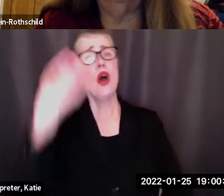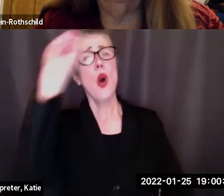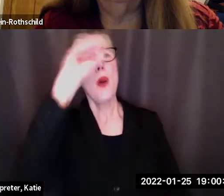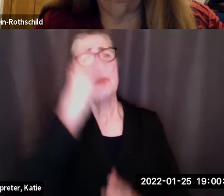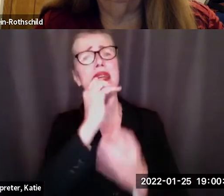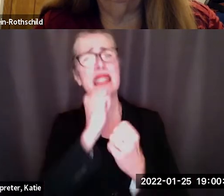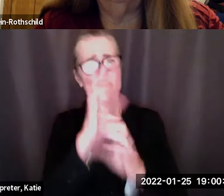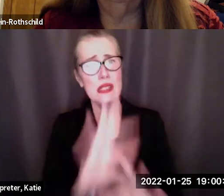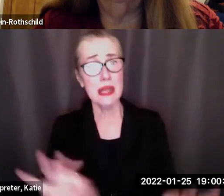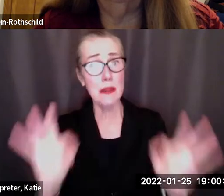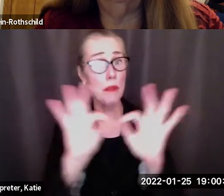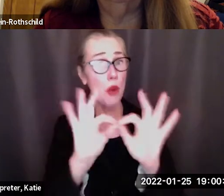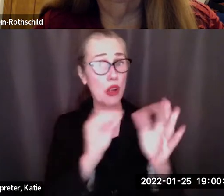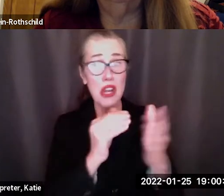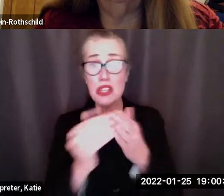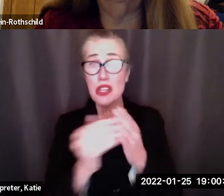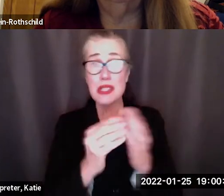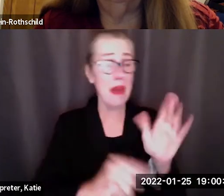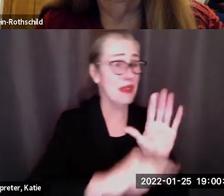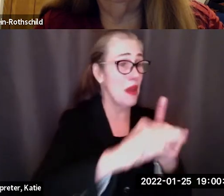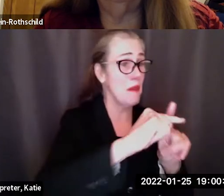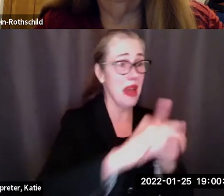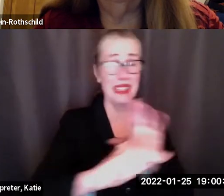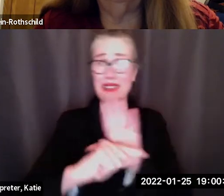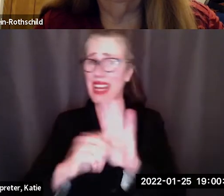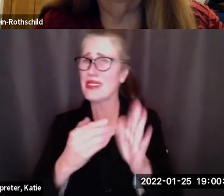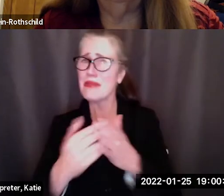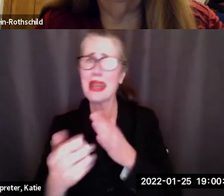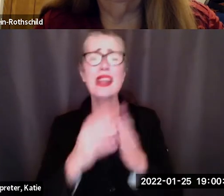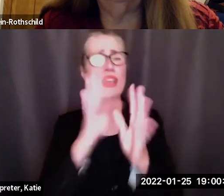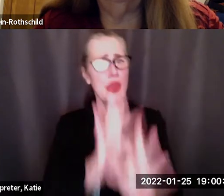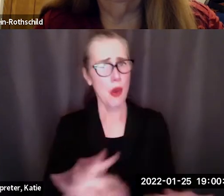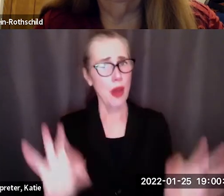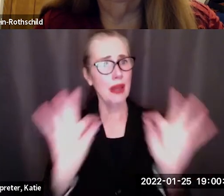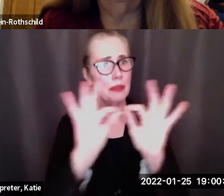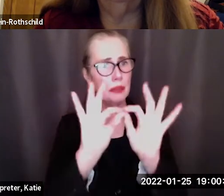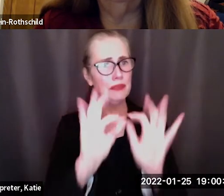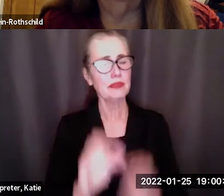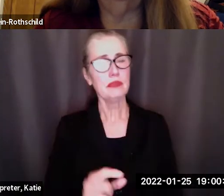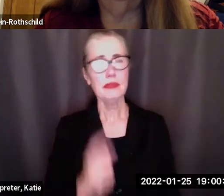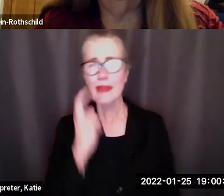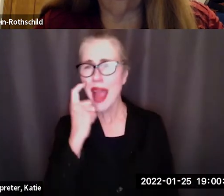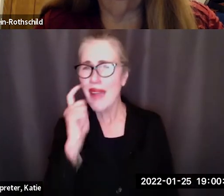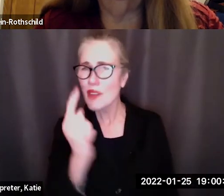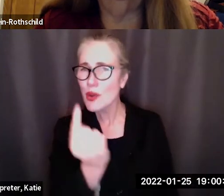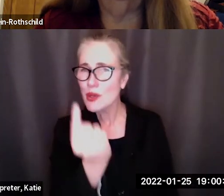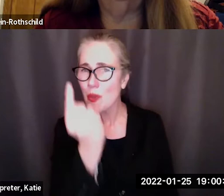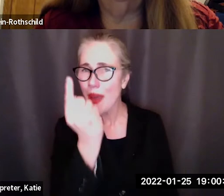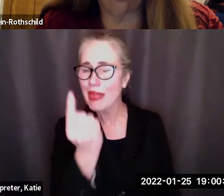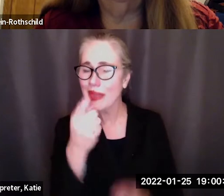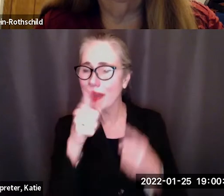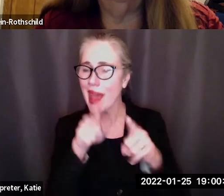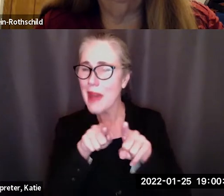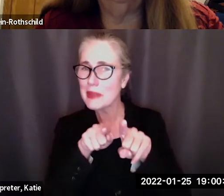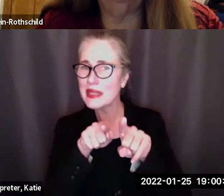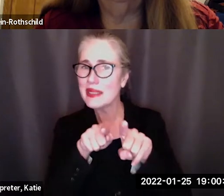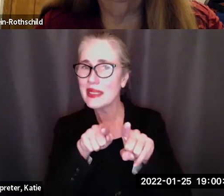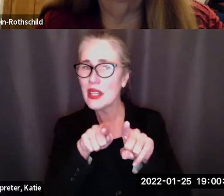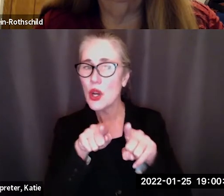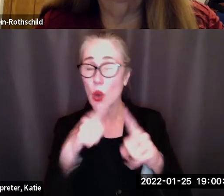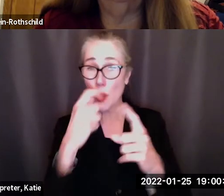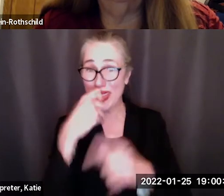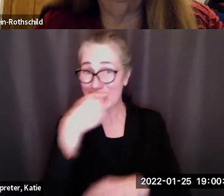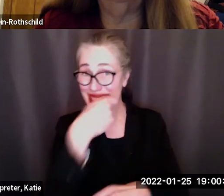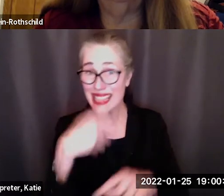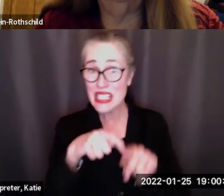them uh one thing i've noticed with testing in schools and maybe this is just like the nature of like being efficient uh